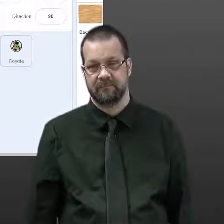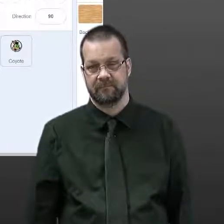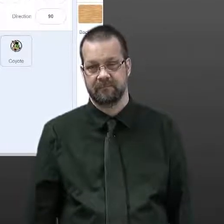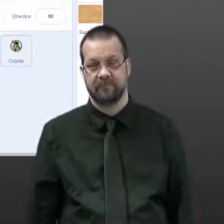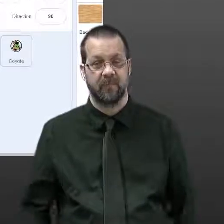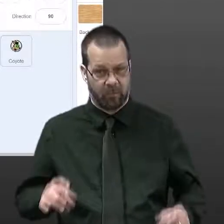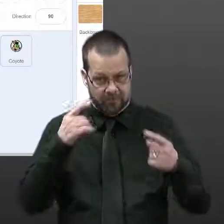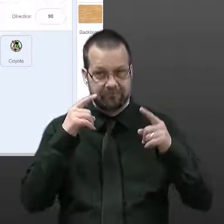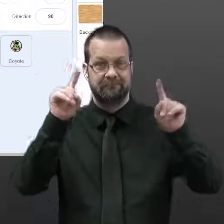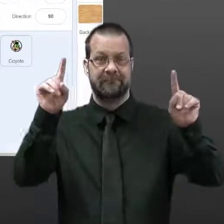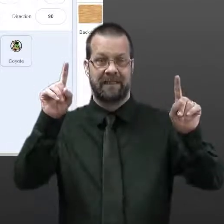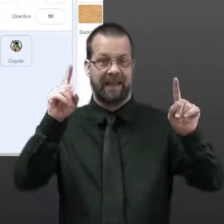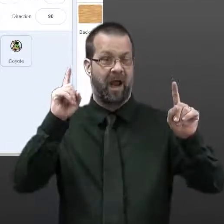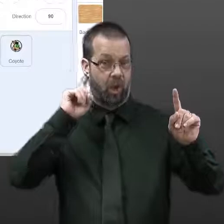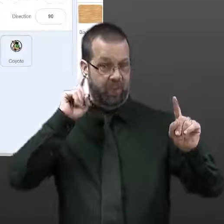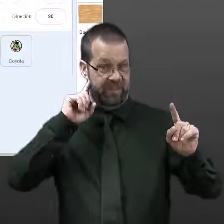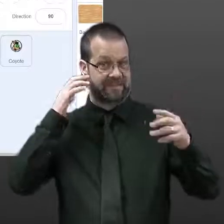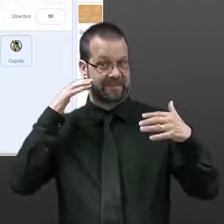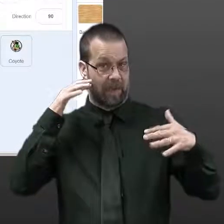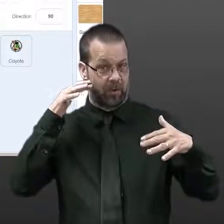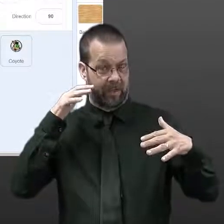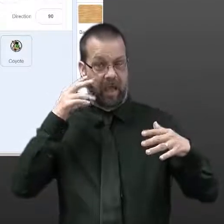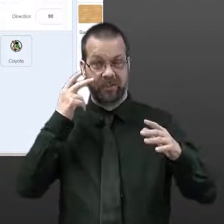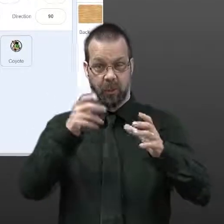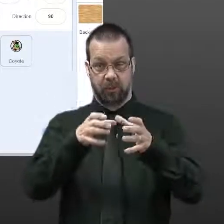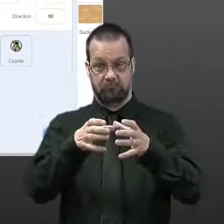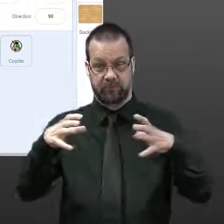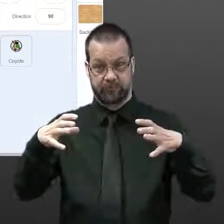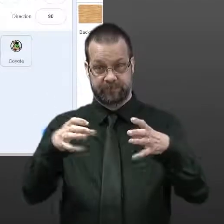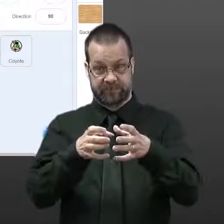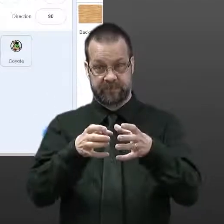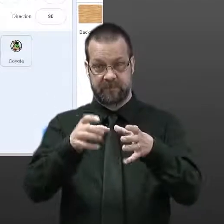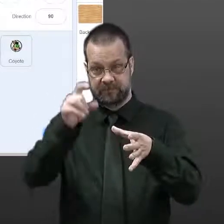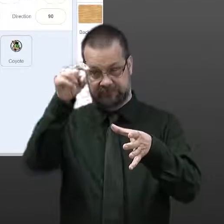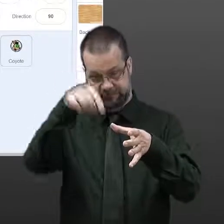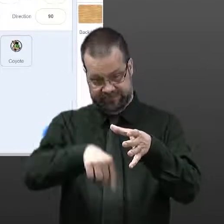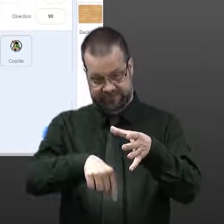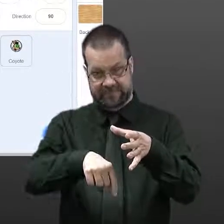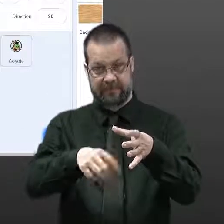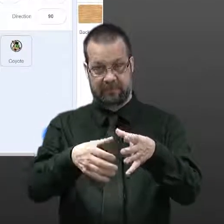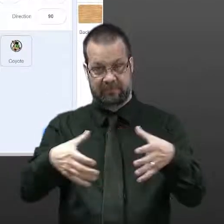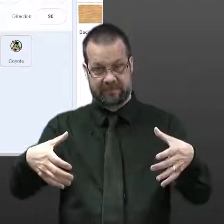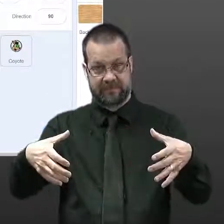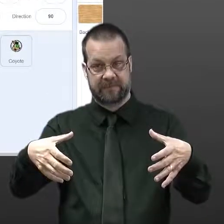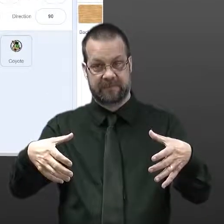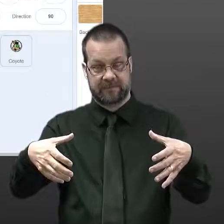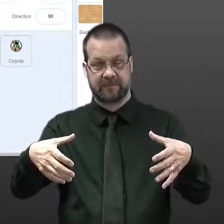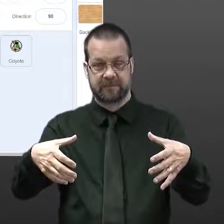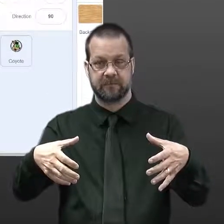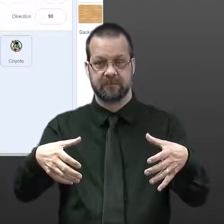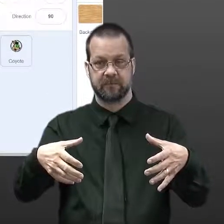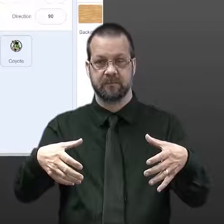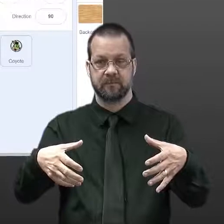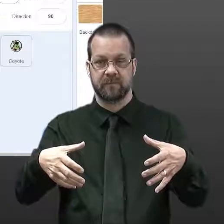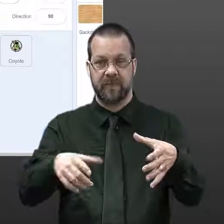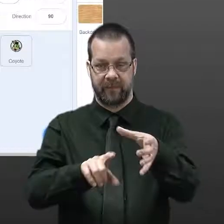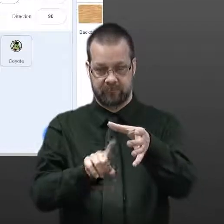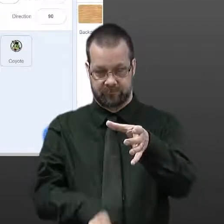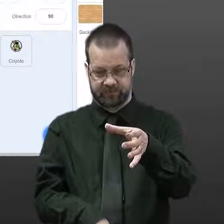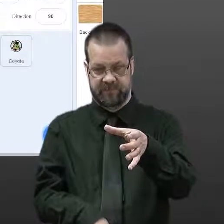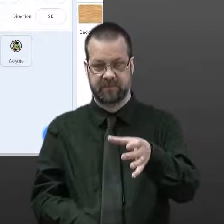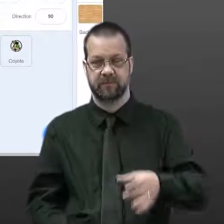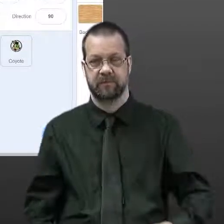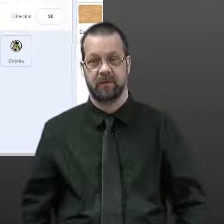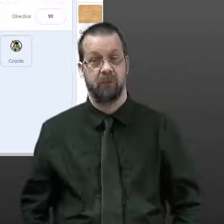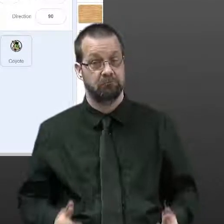There we go. Okay, so I heard the sound, I saw the little animation play, and then the basketball drops to the edge